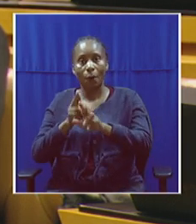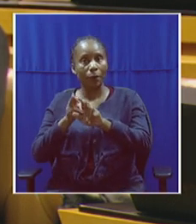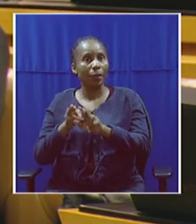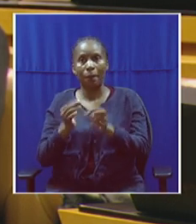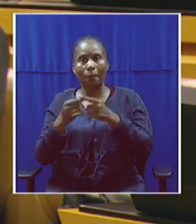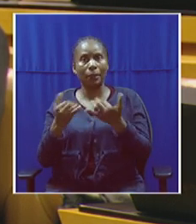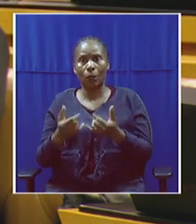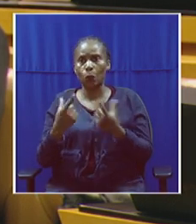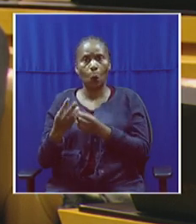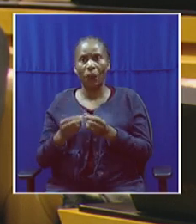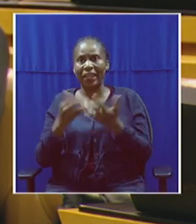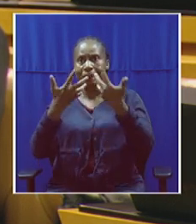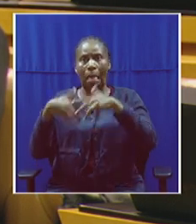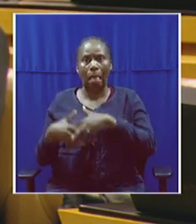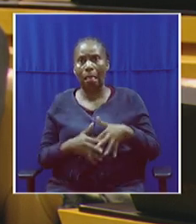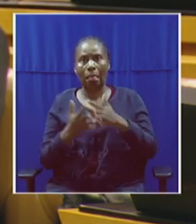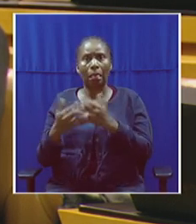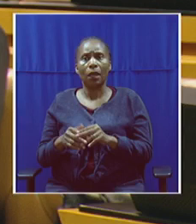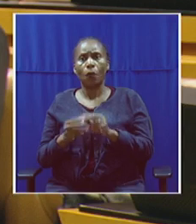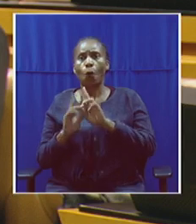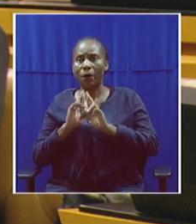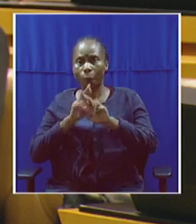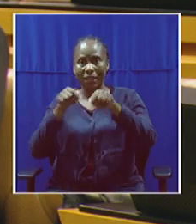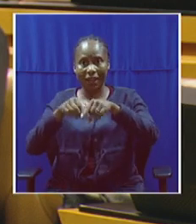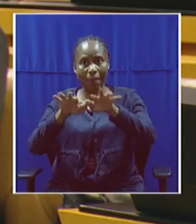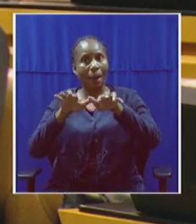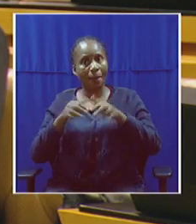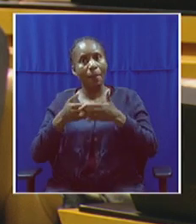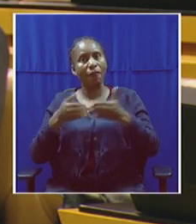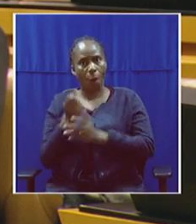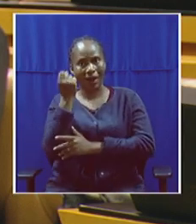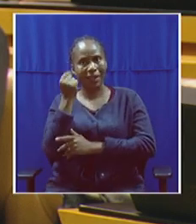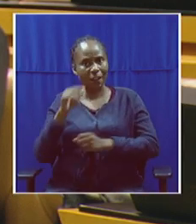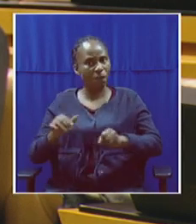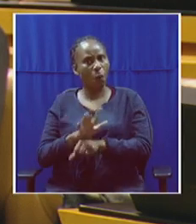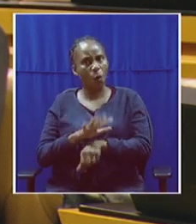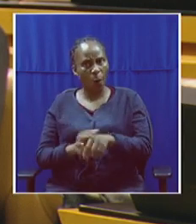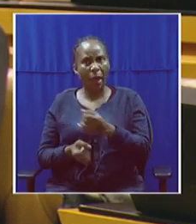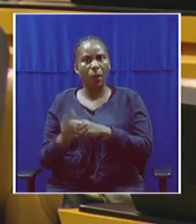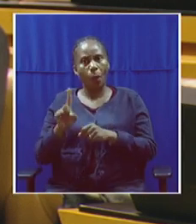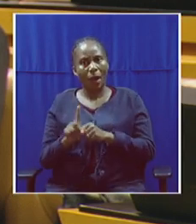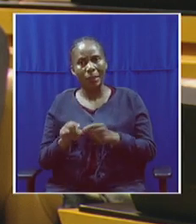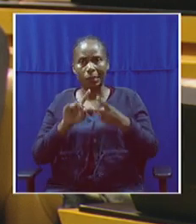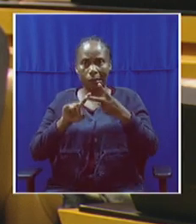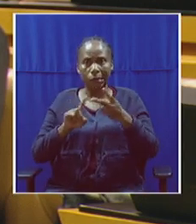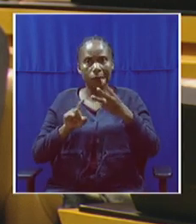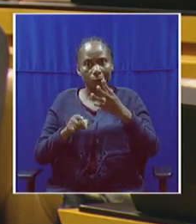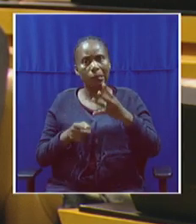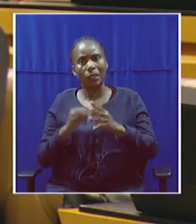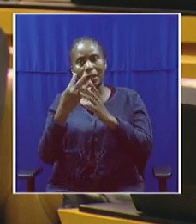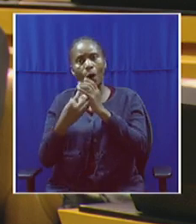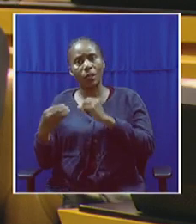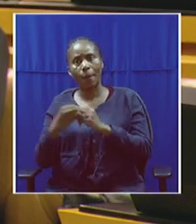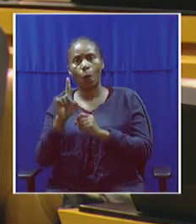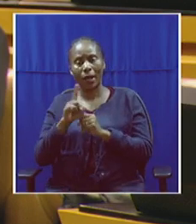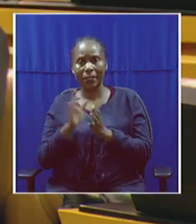unprocessed reports to Parliament before we understand why do we bring it here what is it what are the outcomes what